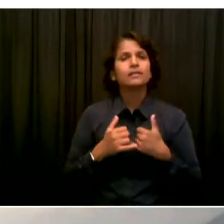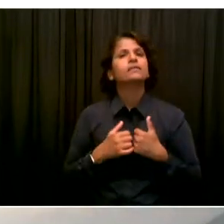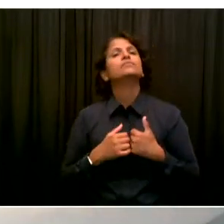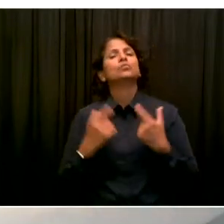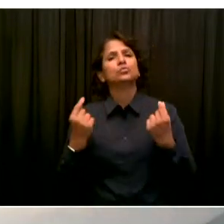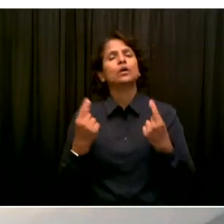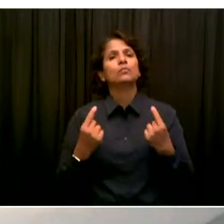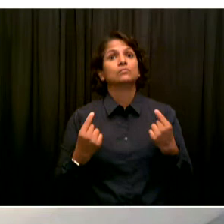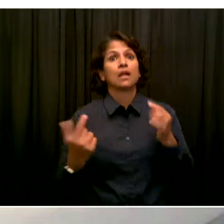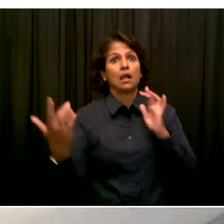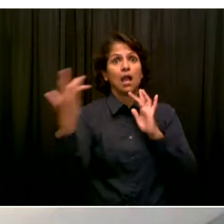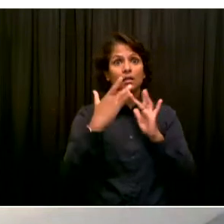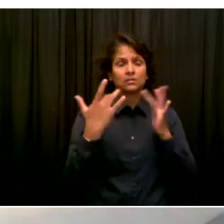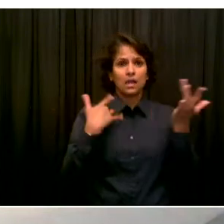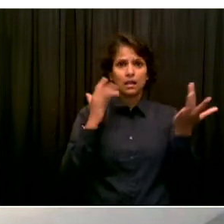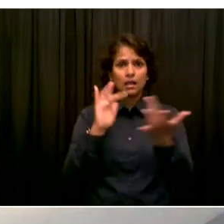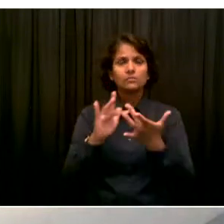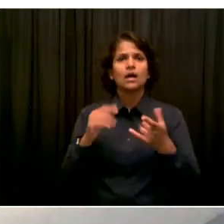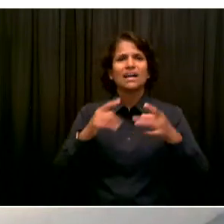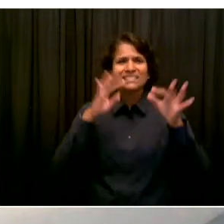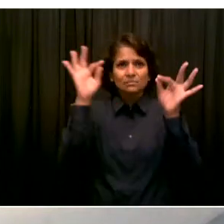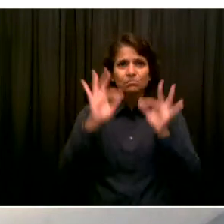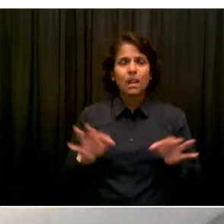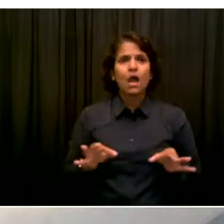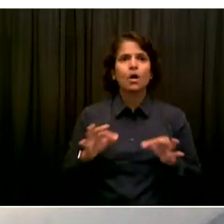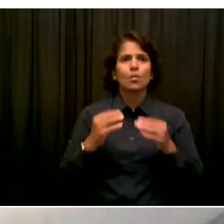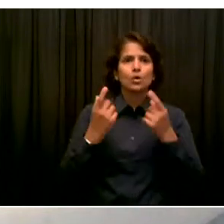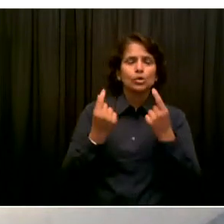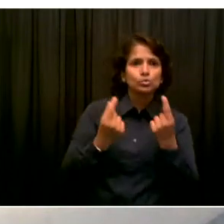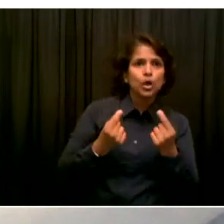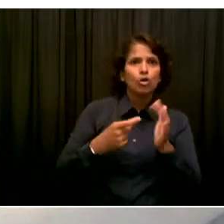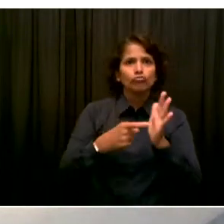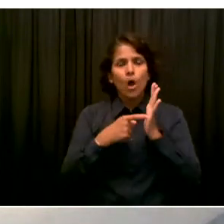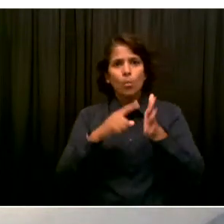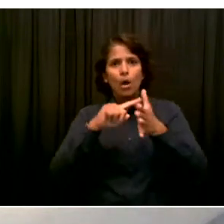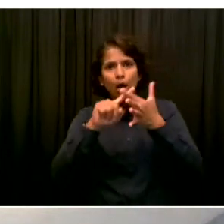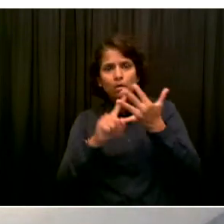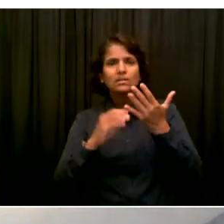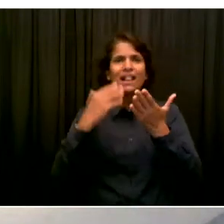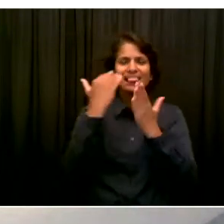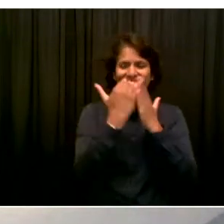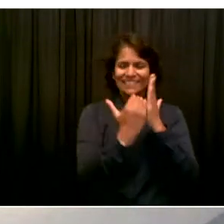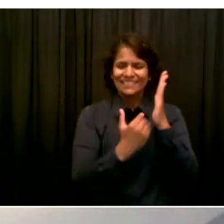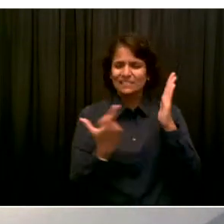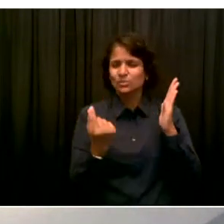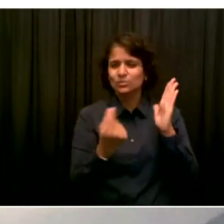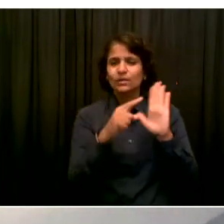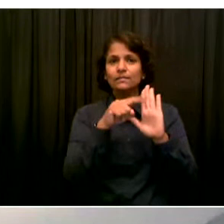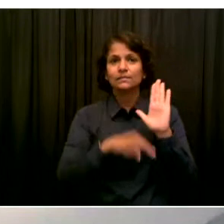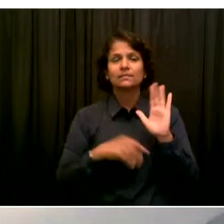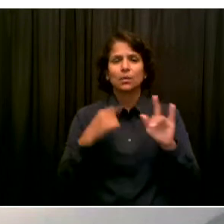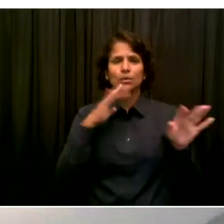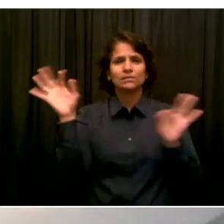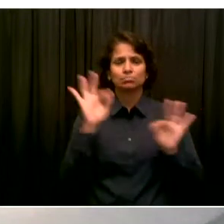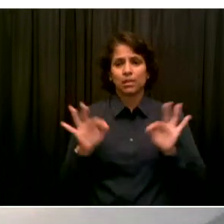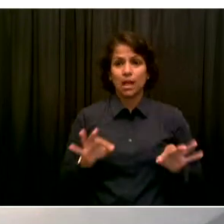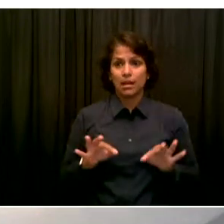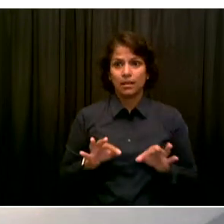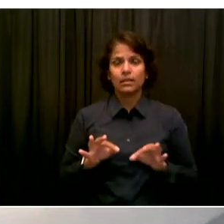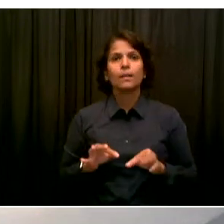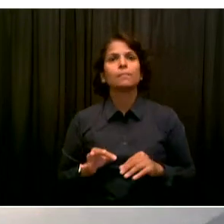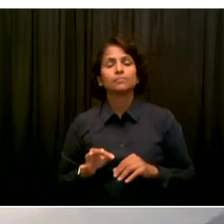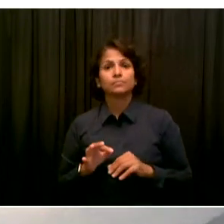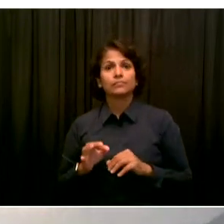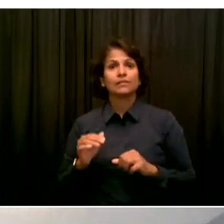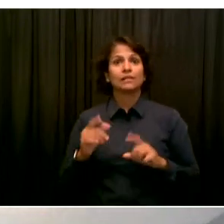that they understand what the requirements are, but also, bringing them aware of our services as well, making sure that